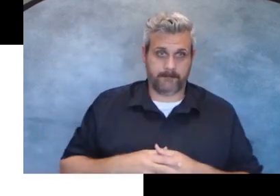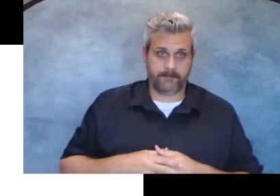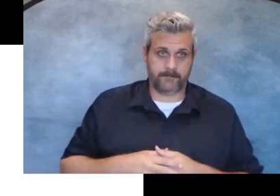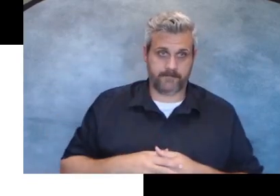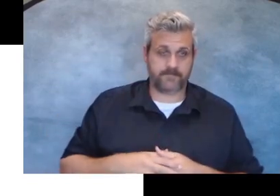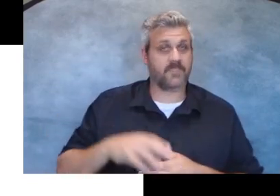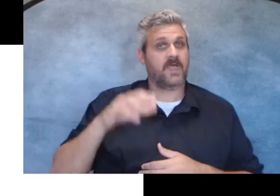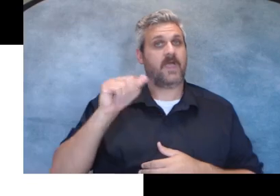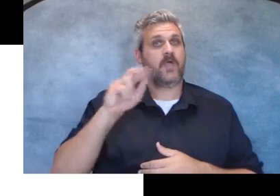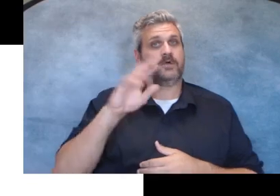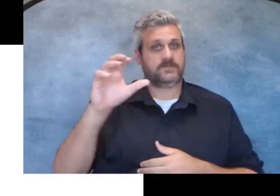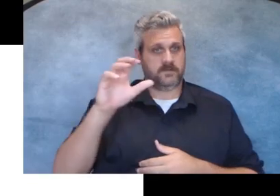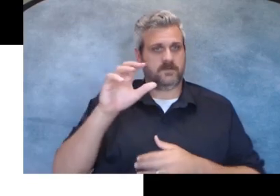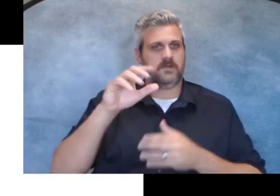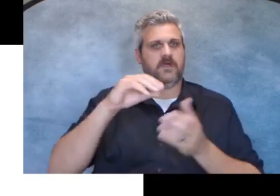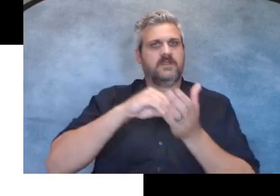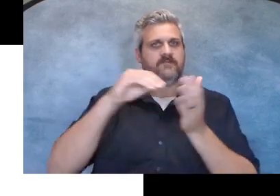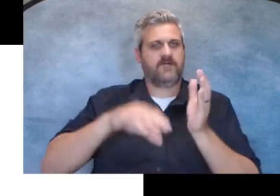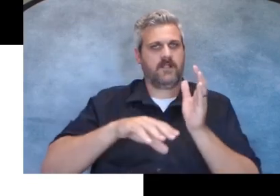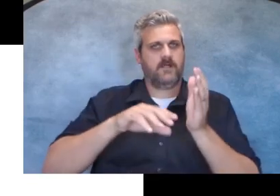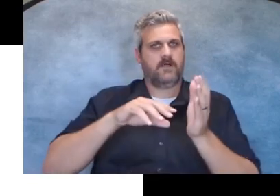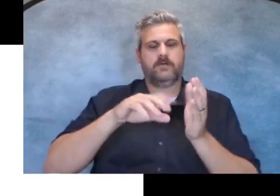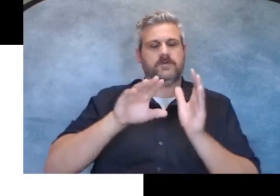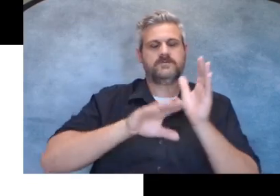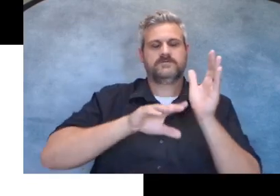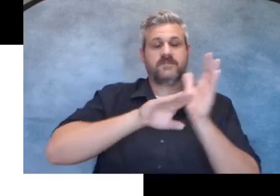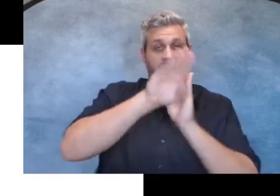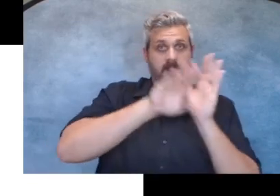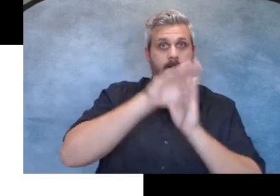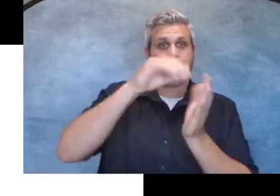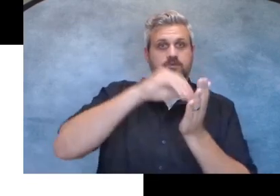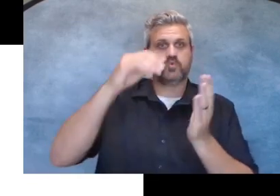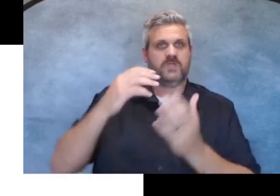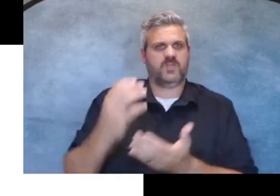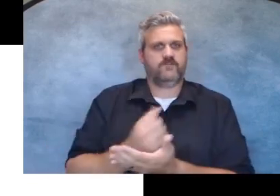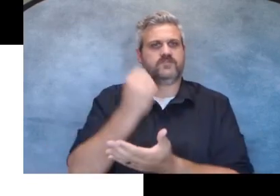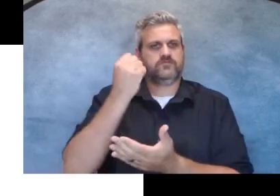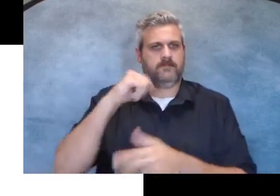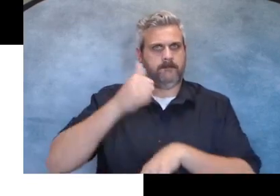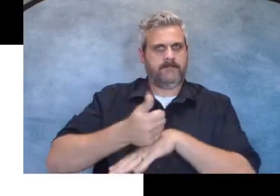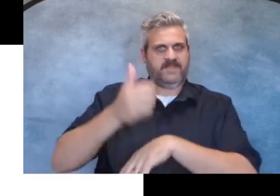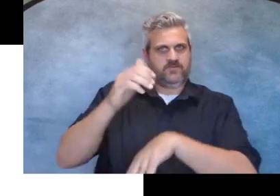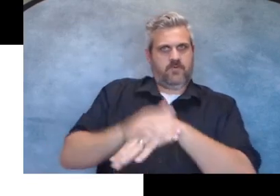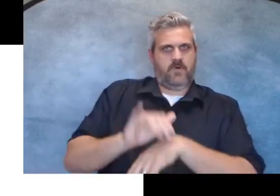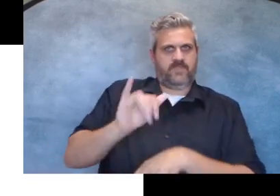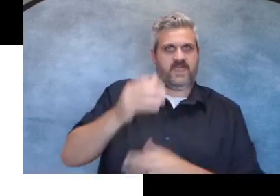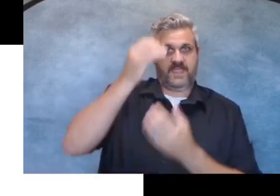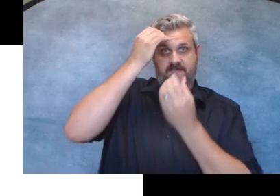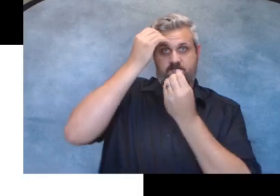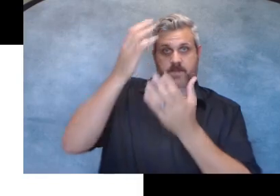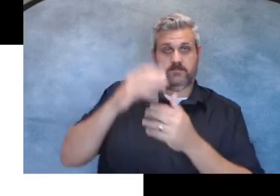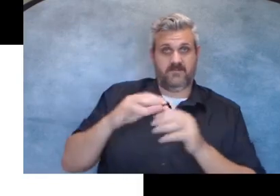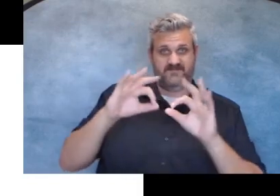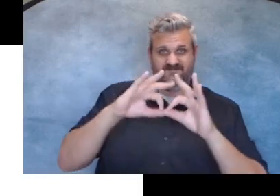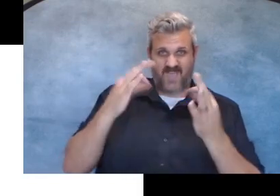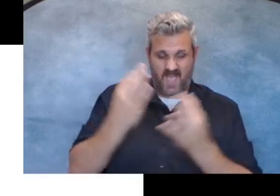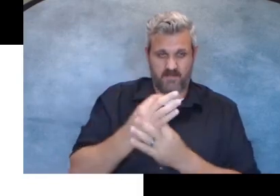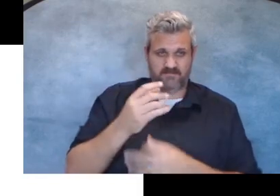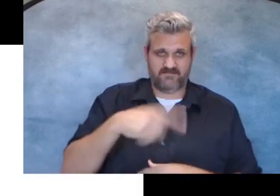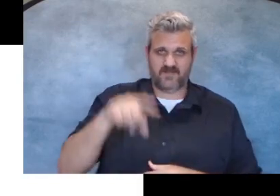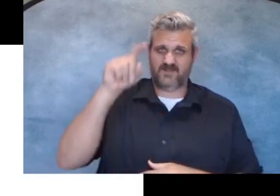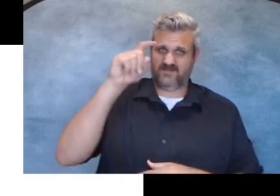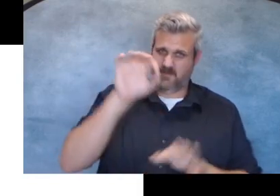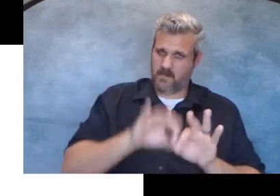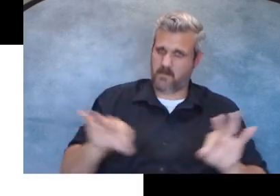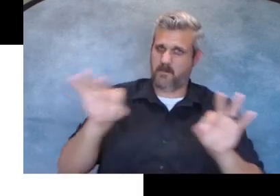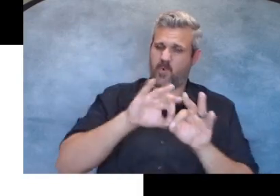ARCs develop the student's intervention based on communication assessment information. The family should be an